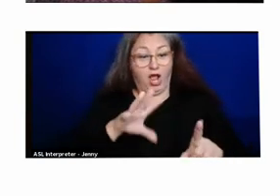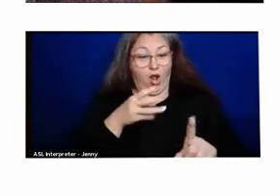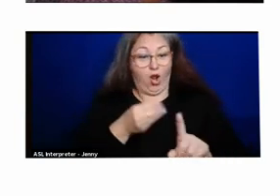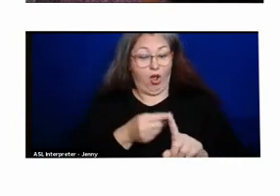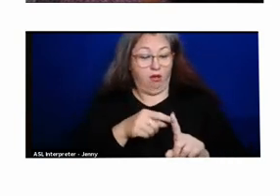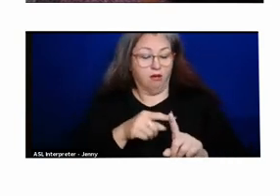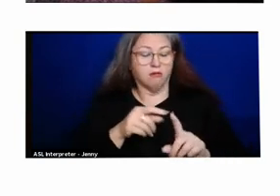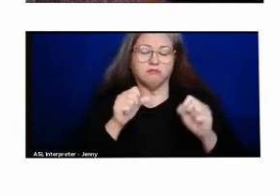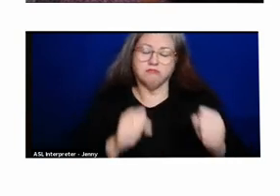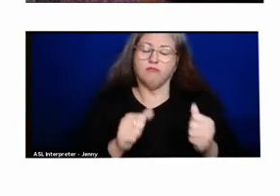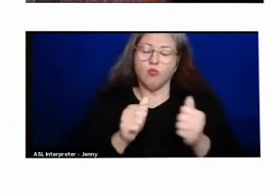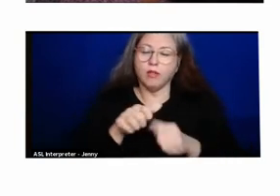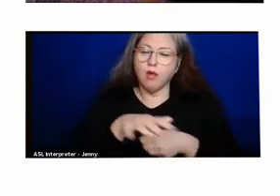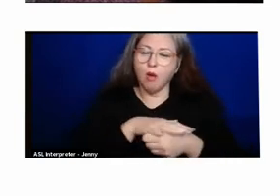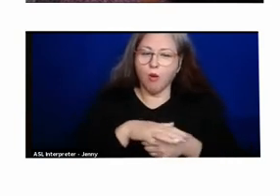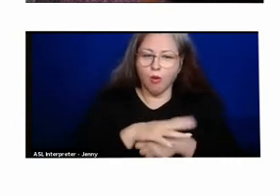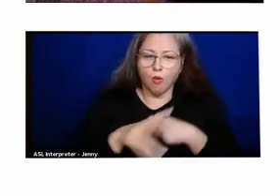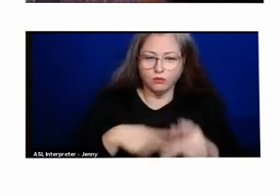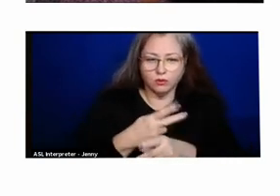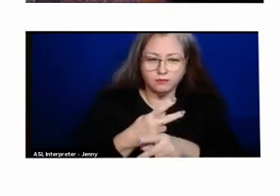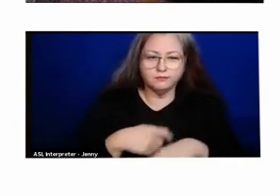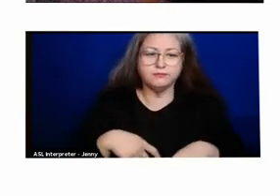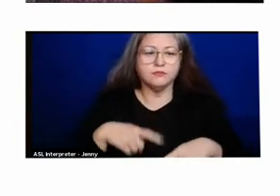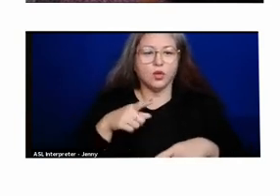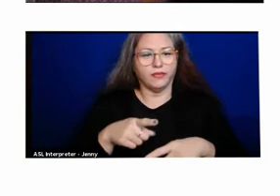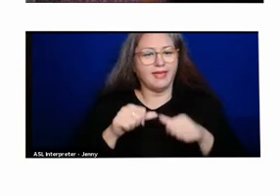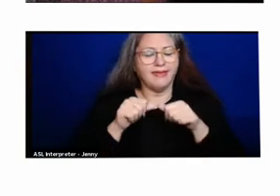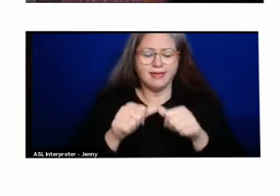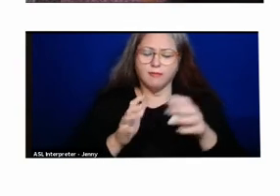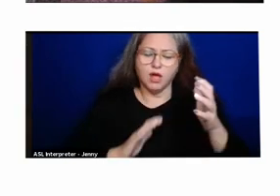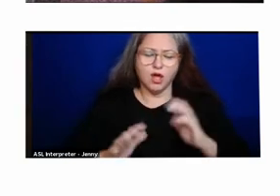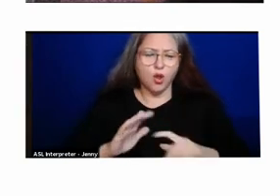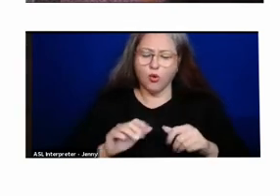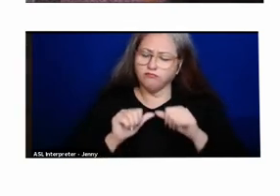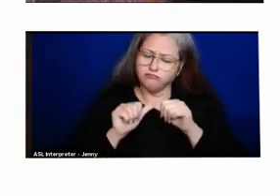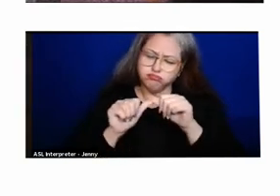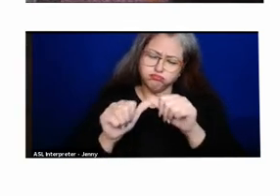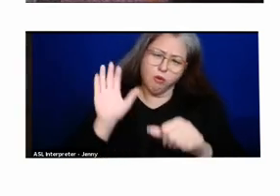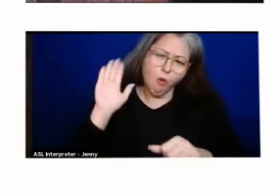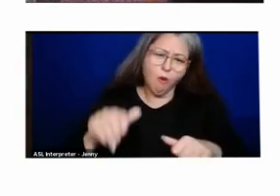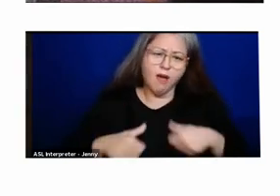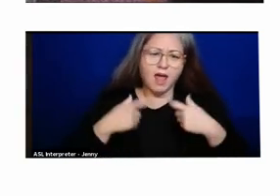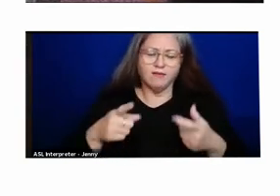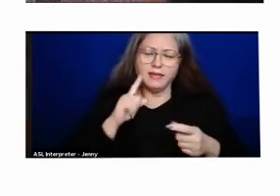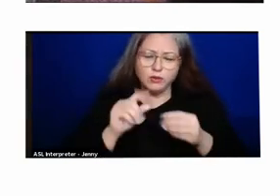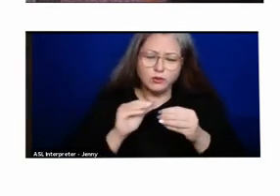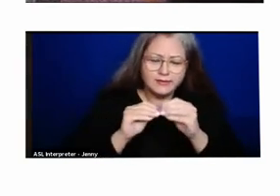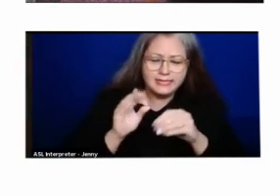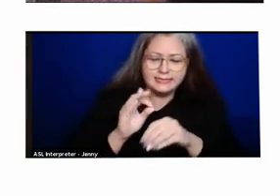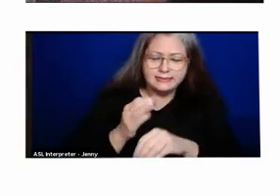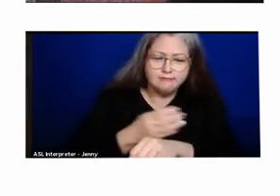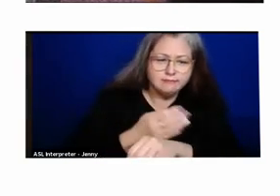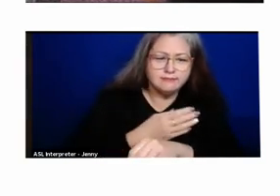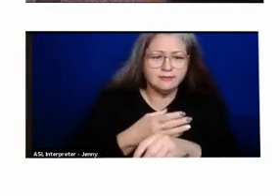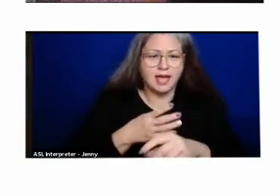importantly, during this time, Ghanaians kept garments for a lifetime, repairing, mending, resizing, passing on, and repurposing